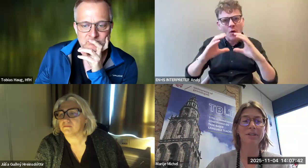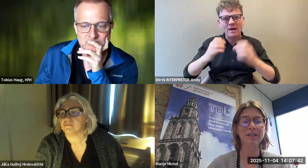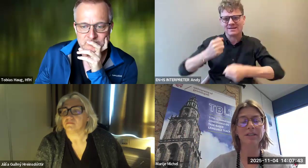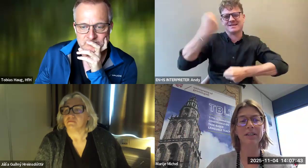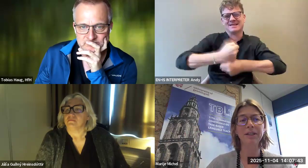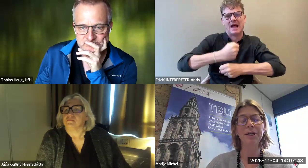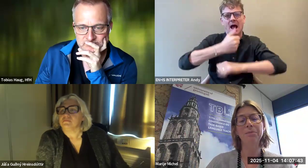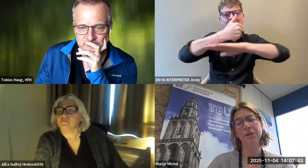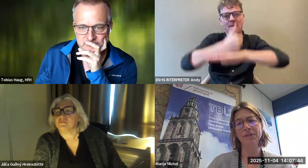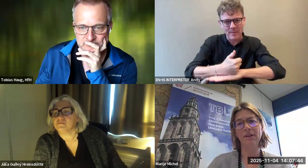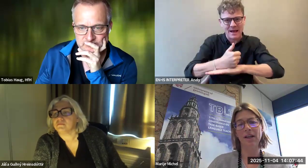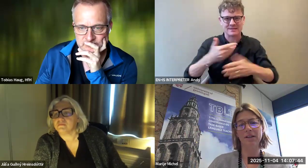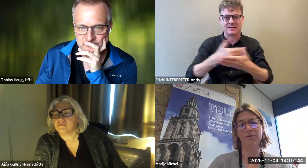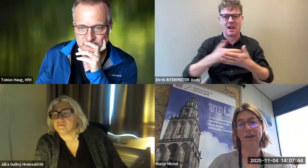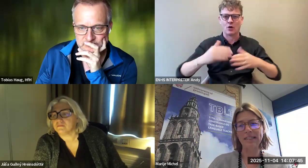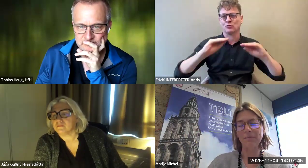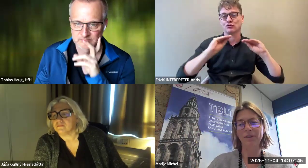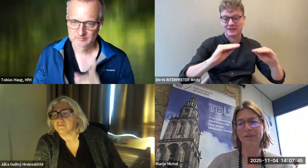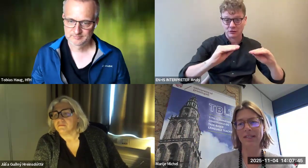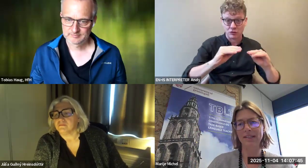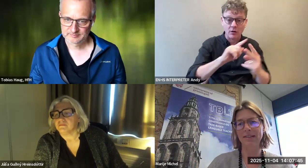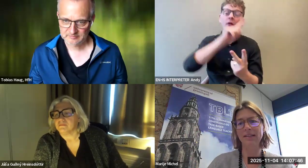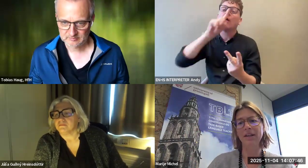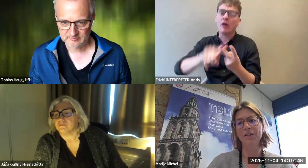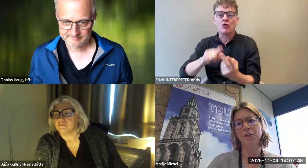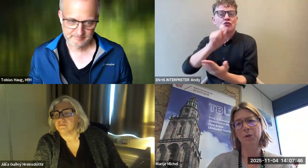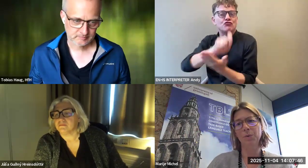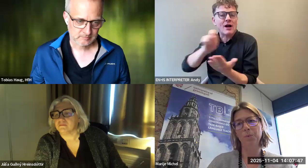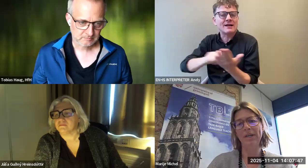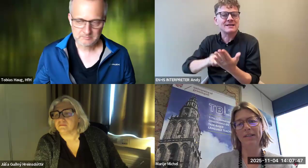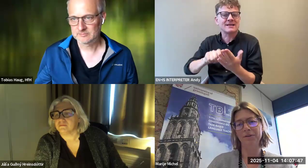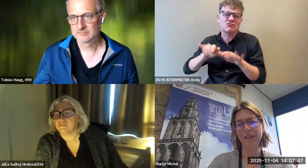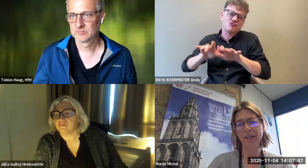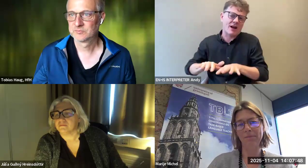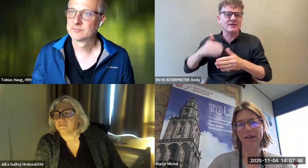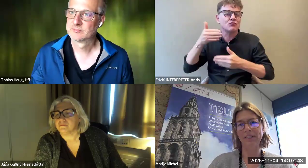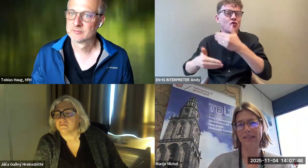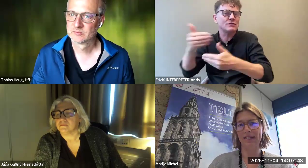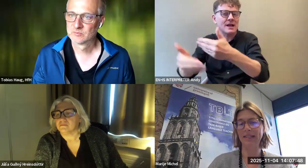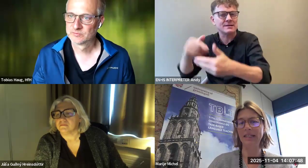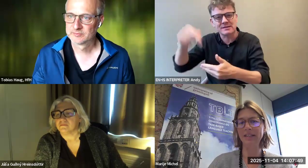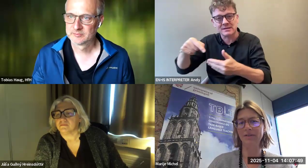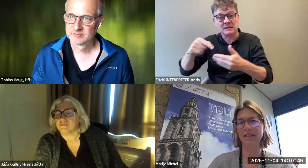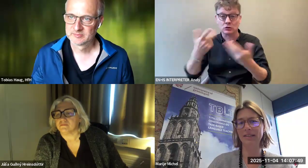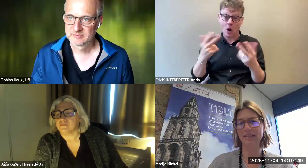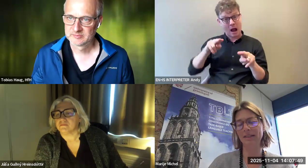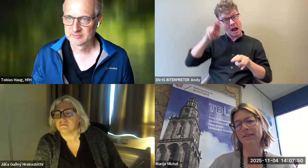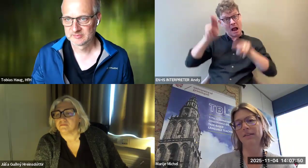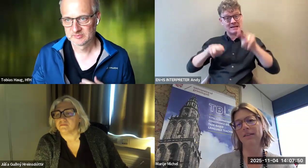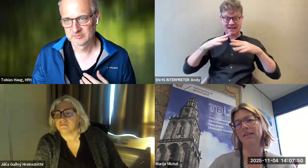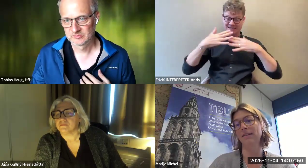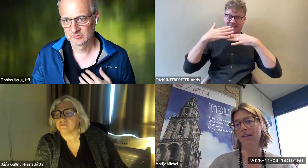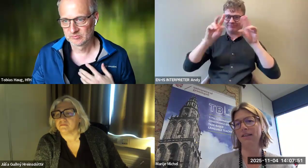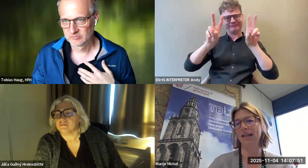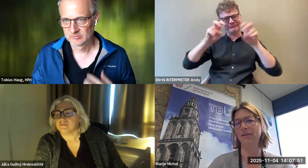task-based language teaching, but also a lot on writing processes. So when talking about assessing integrated